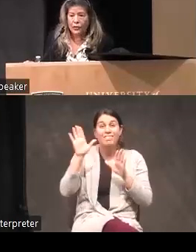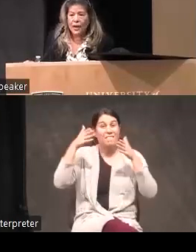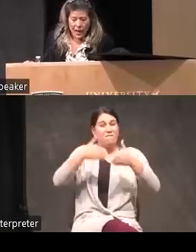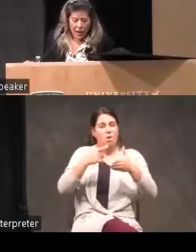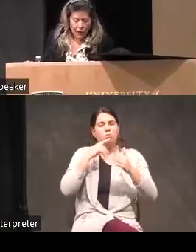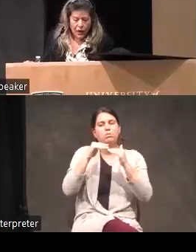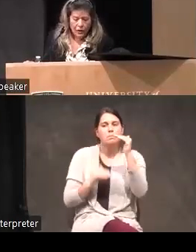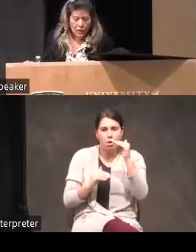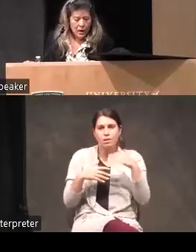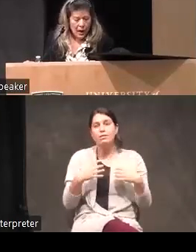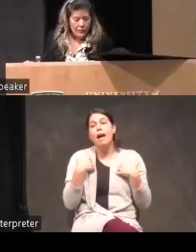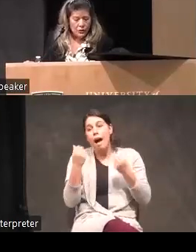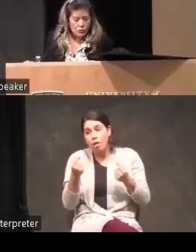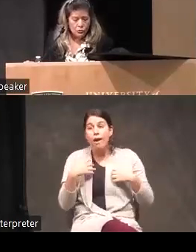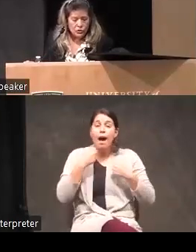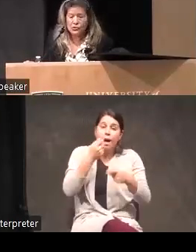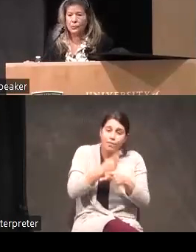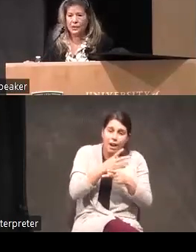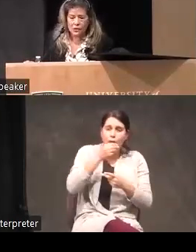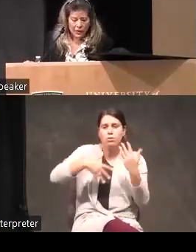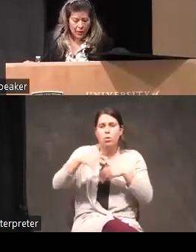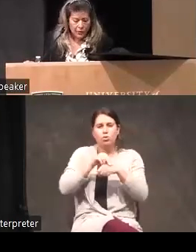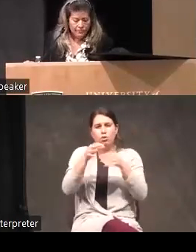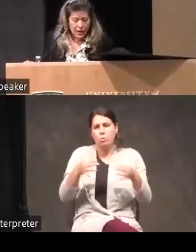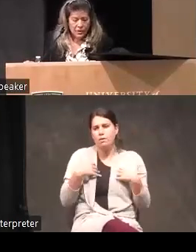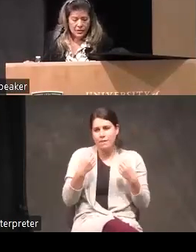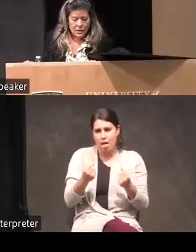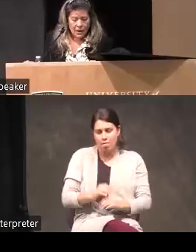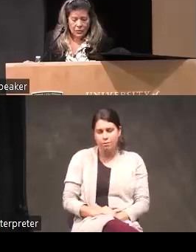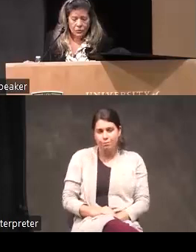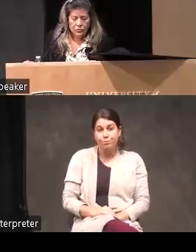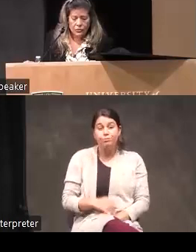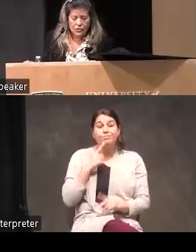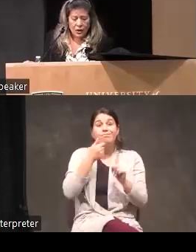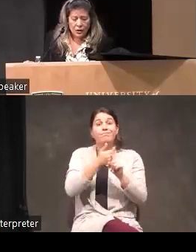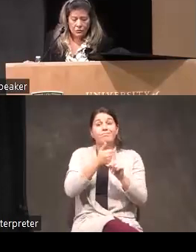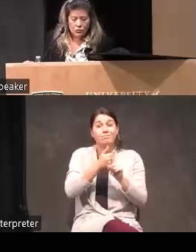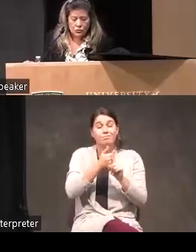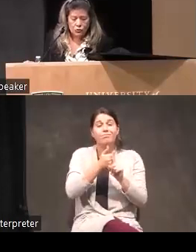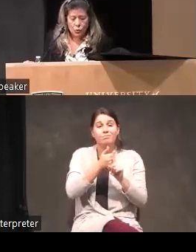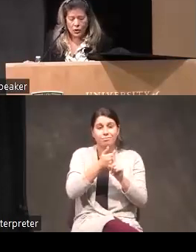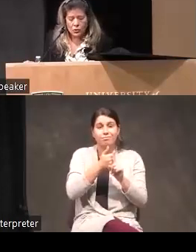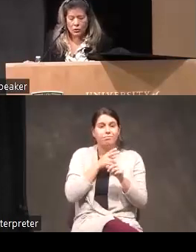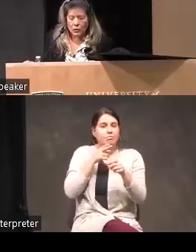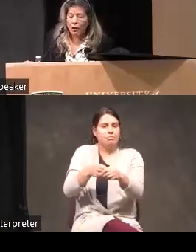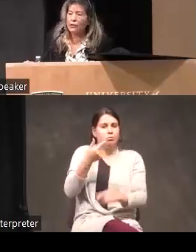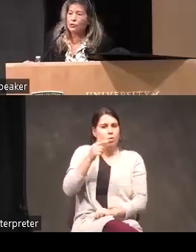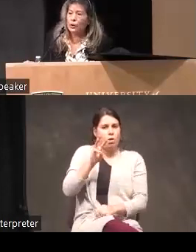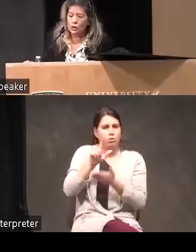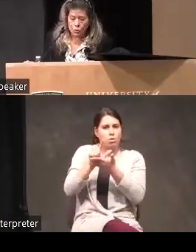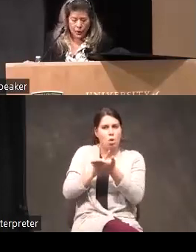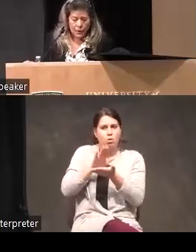health, healthcare, and the social determinants of health. Dean Matthew joined George Washington Law